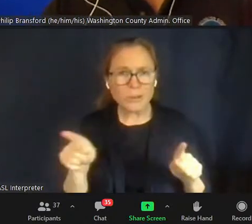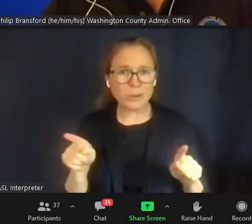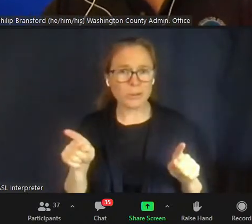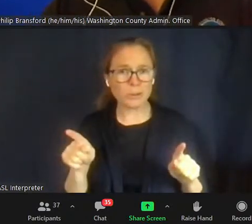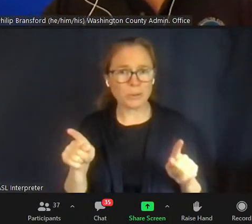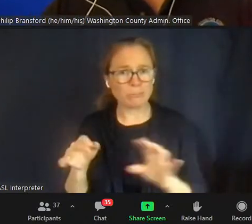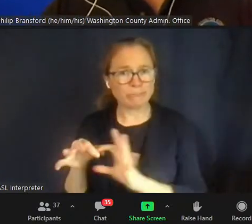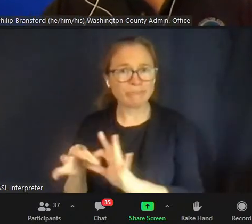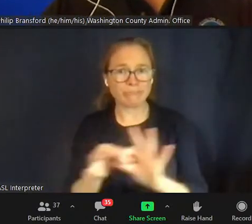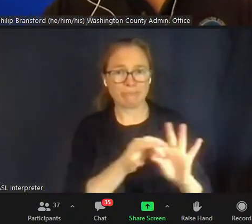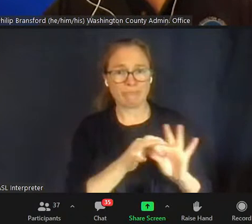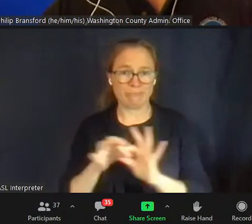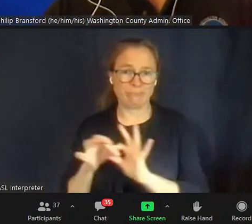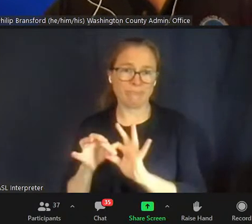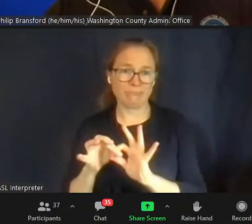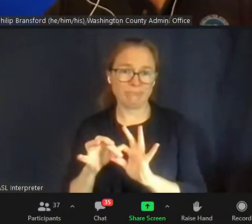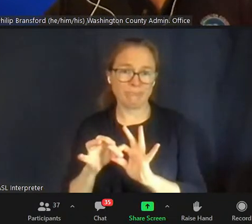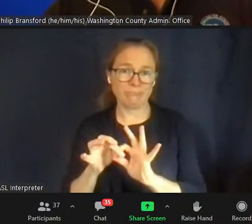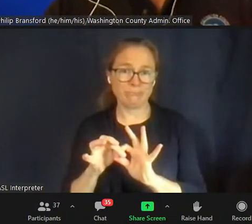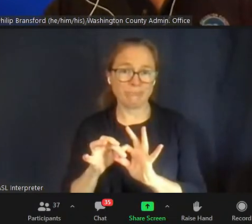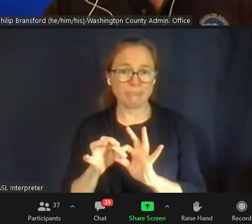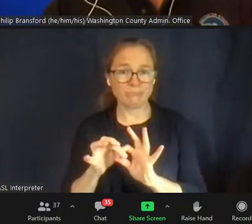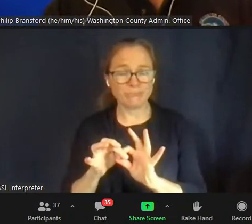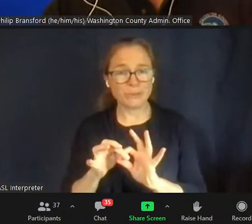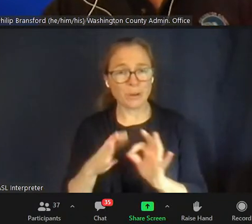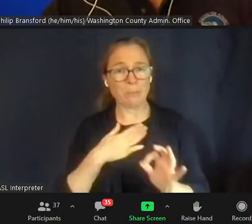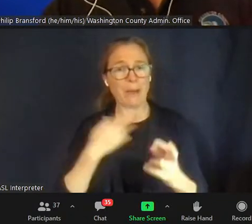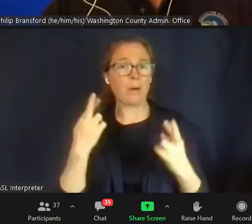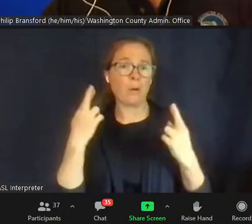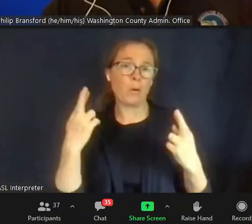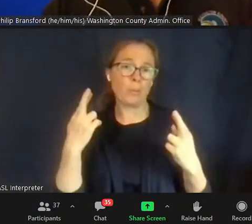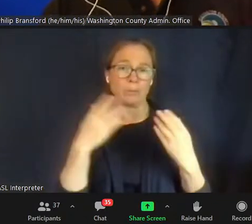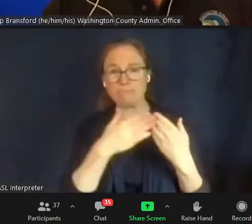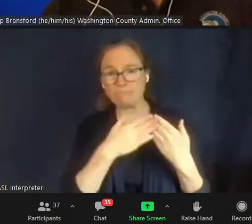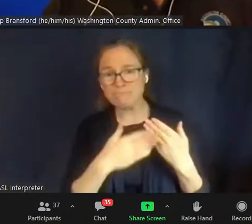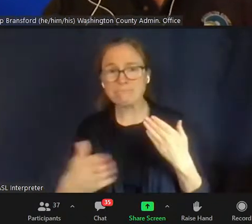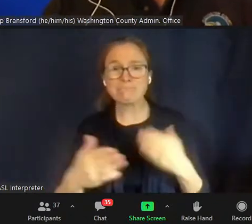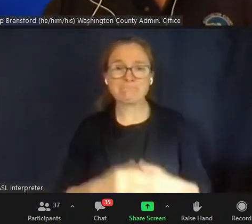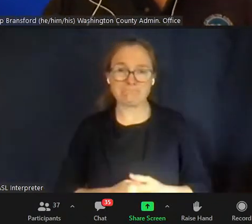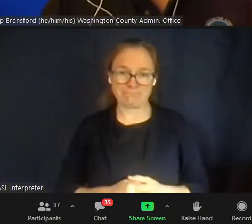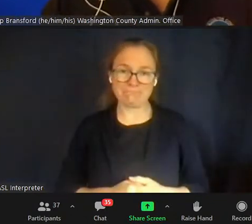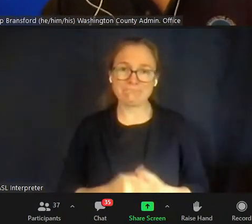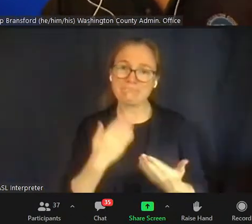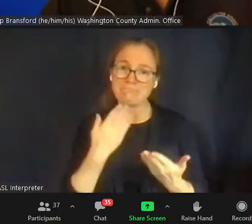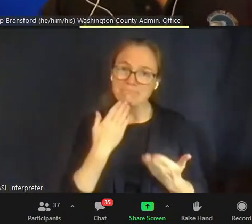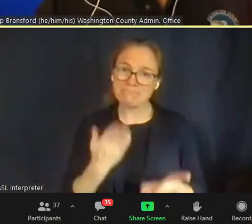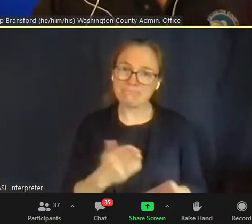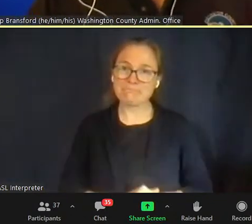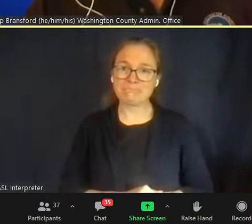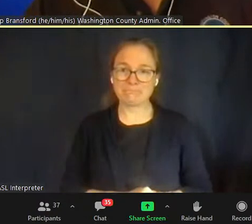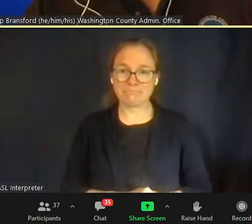united. And so I'm hoping that's going to be the standard for the future. Thank